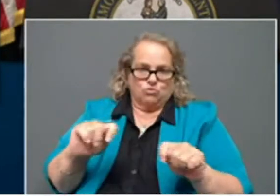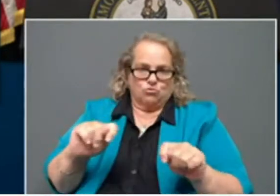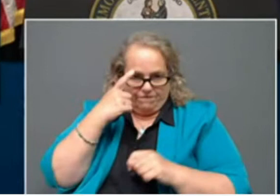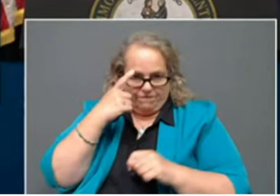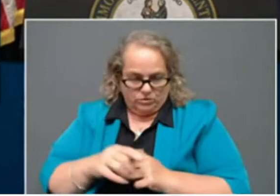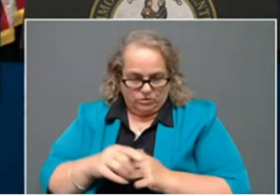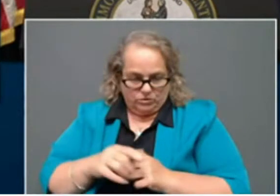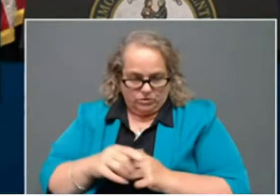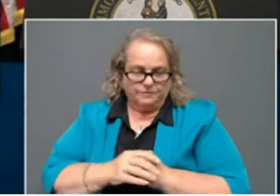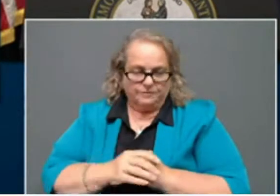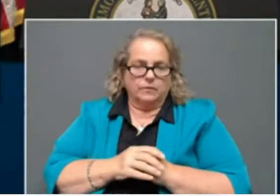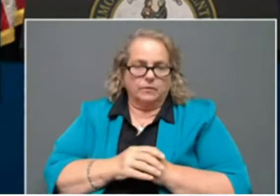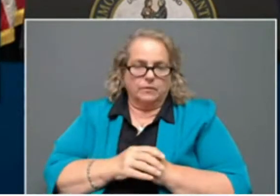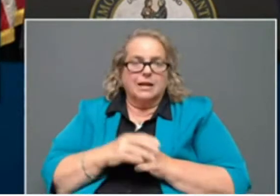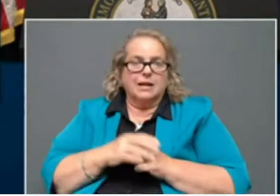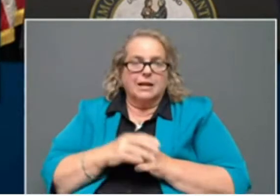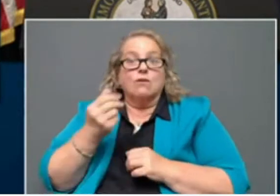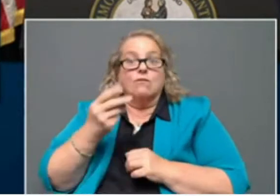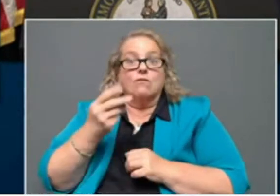Couple other